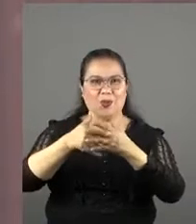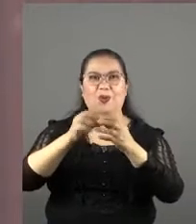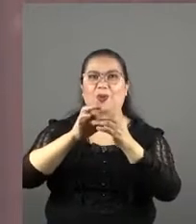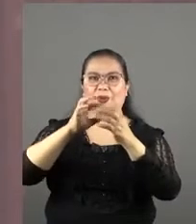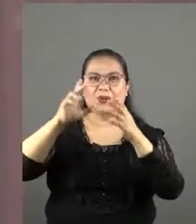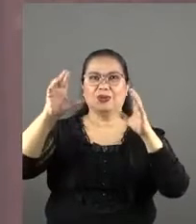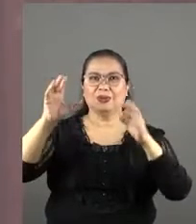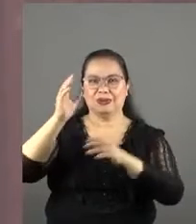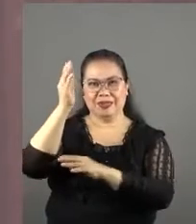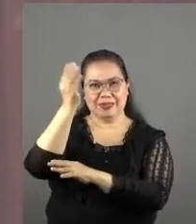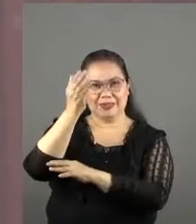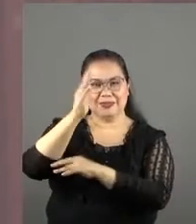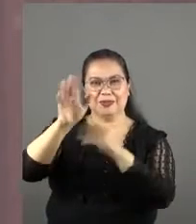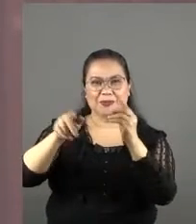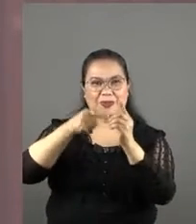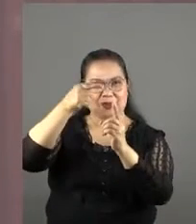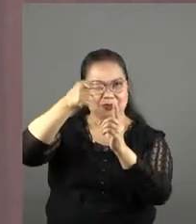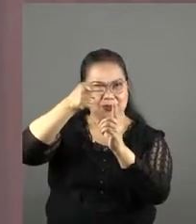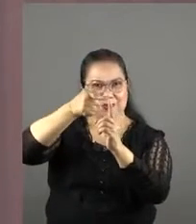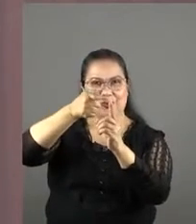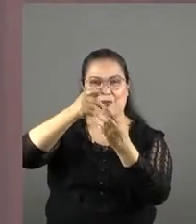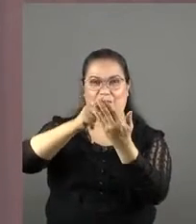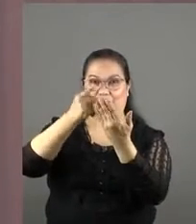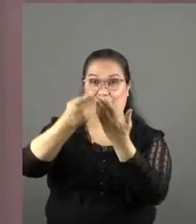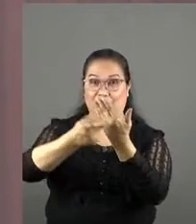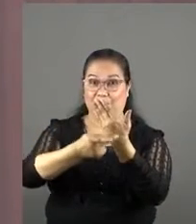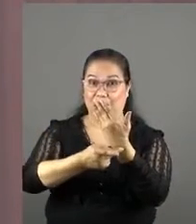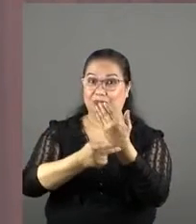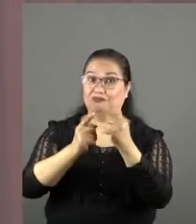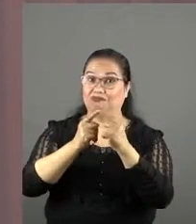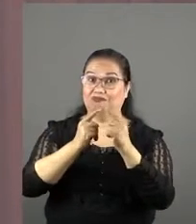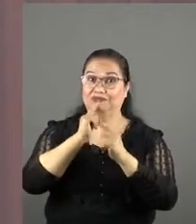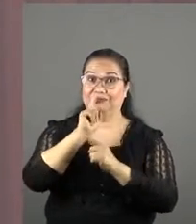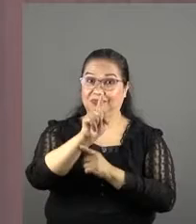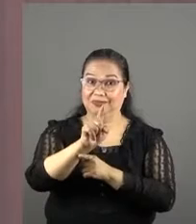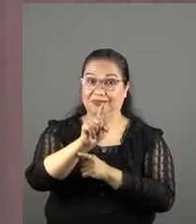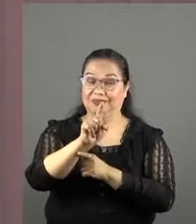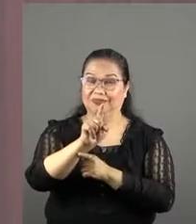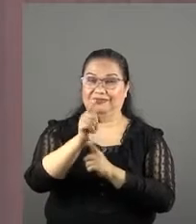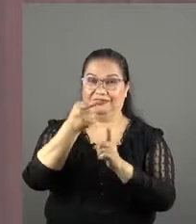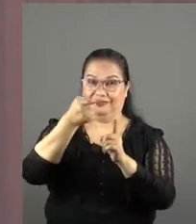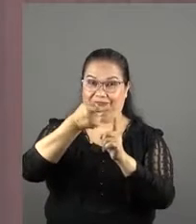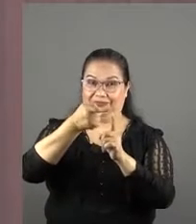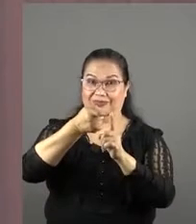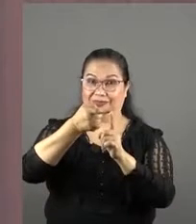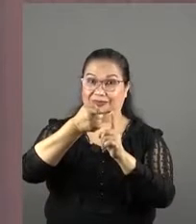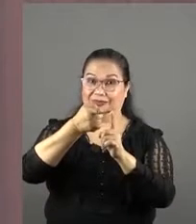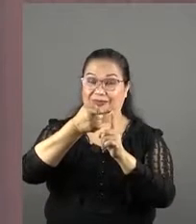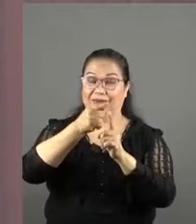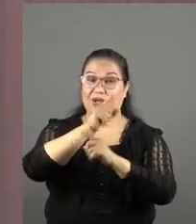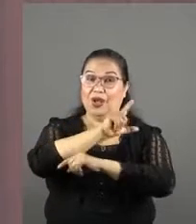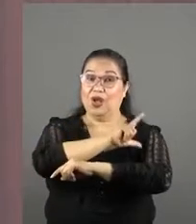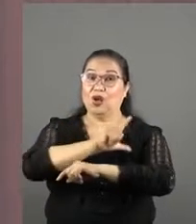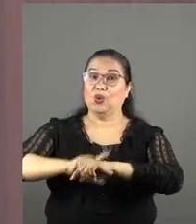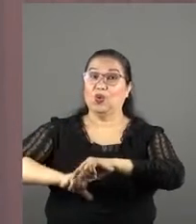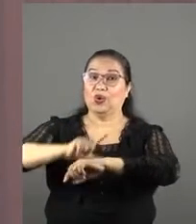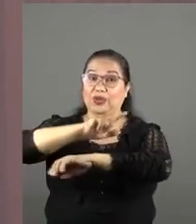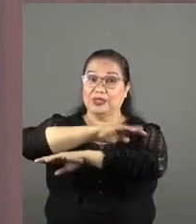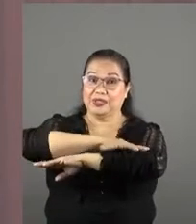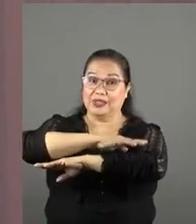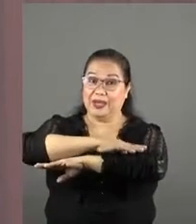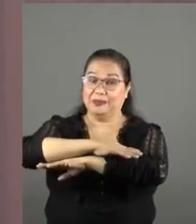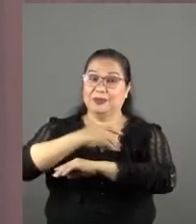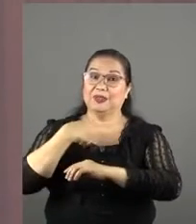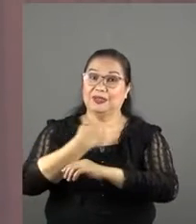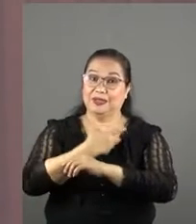program itself is to point us, friends, toward the elements of the Lord's Supper that we are